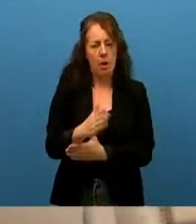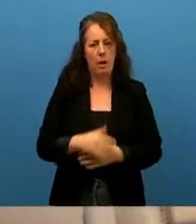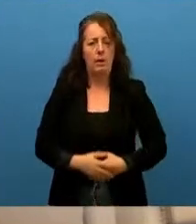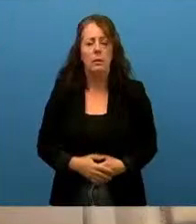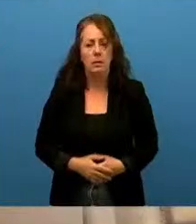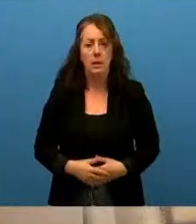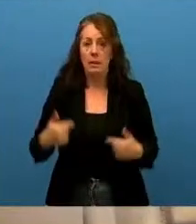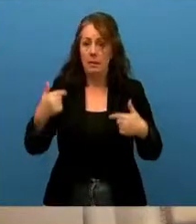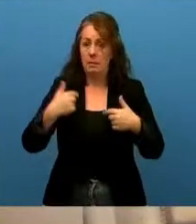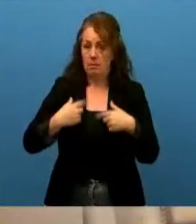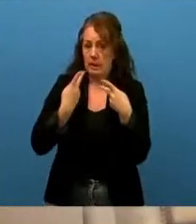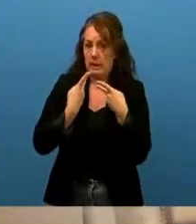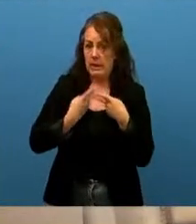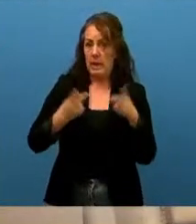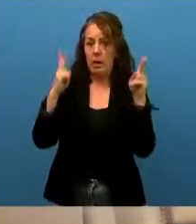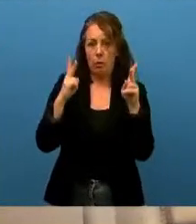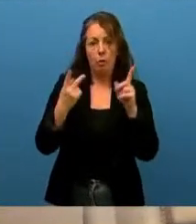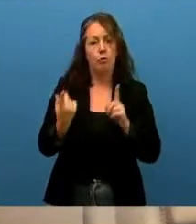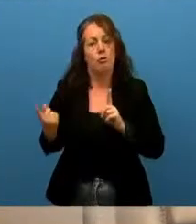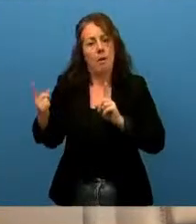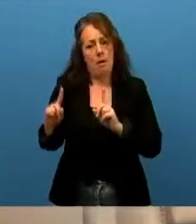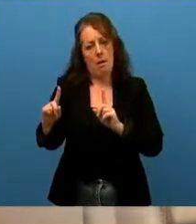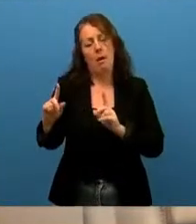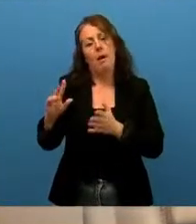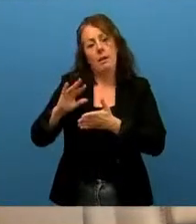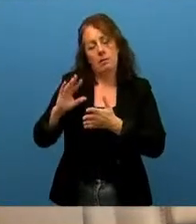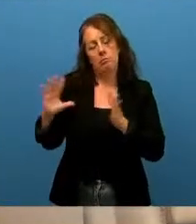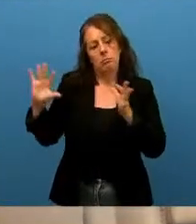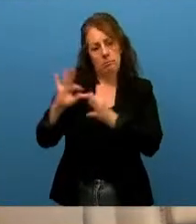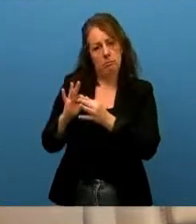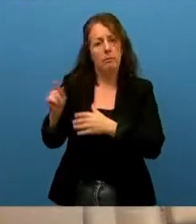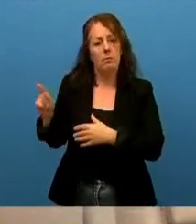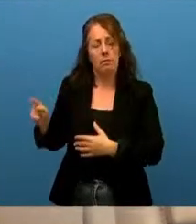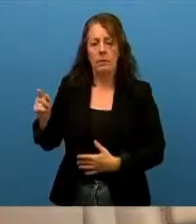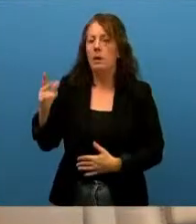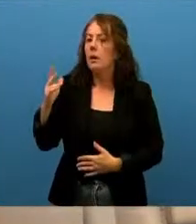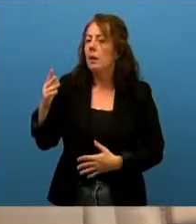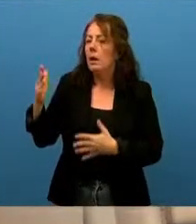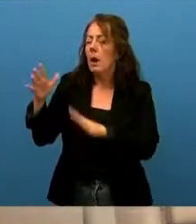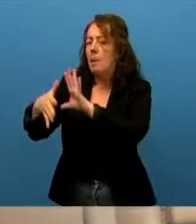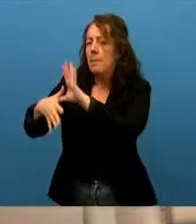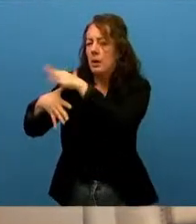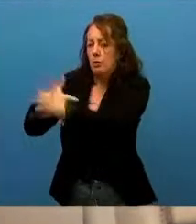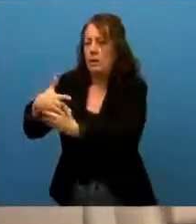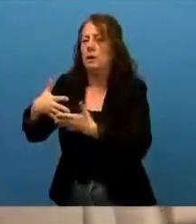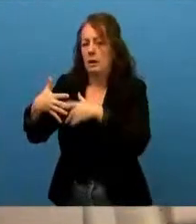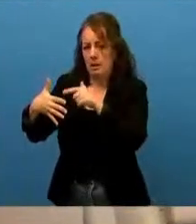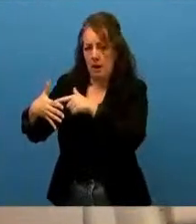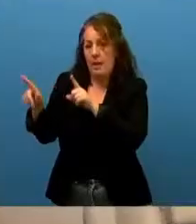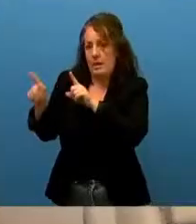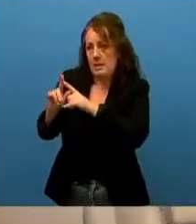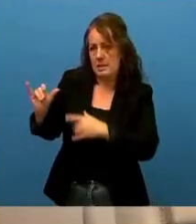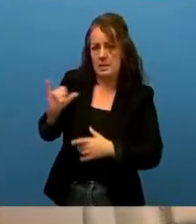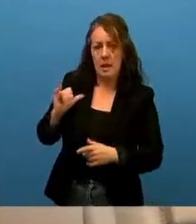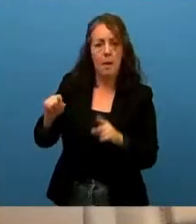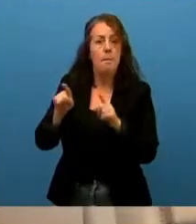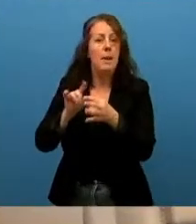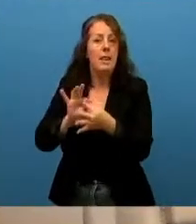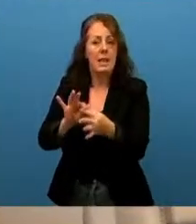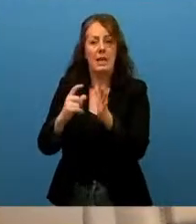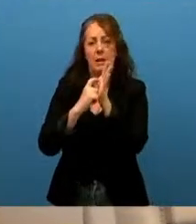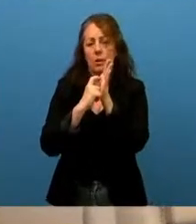in the United Nations. And this statement is made by Armenians of South Africa and in line with